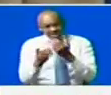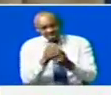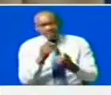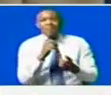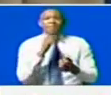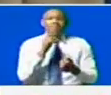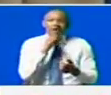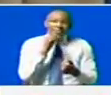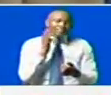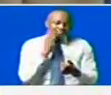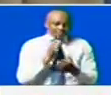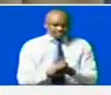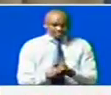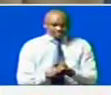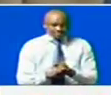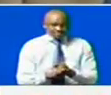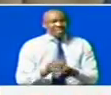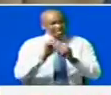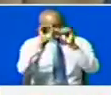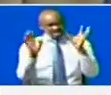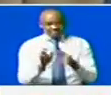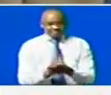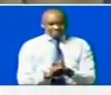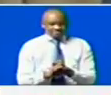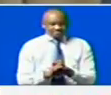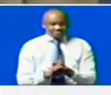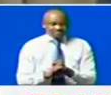They are worried about taking care of their sick fathers and mothers. Clearly,